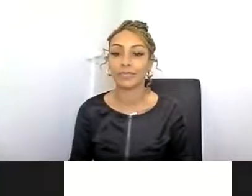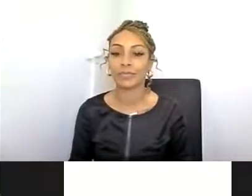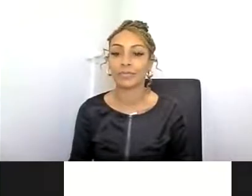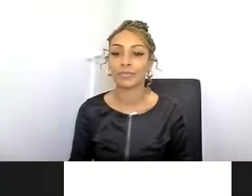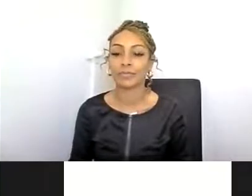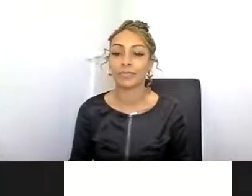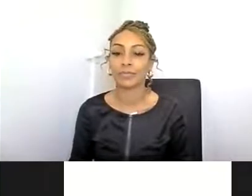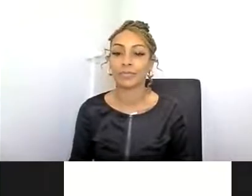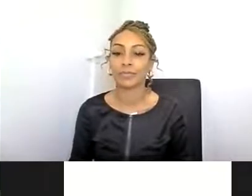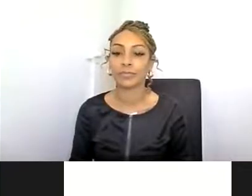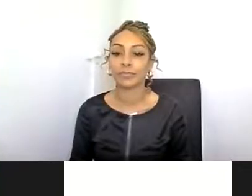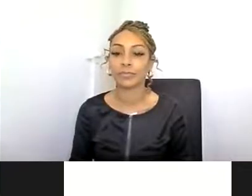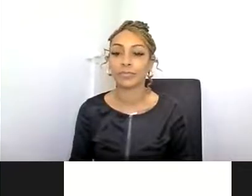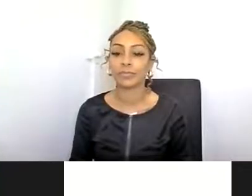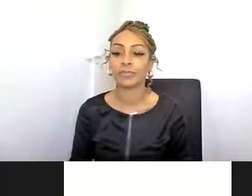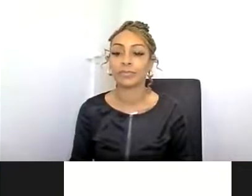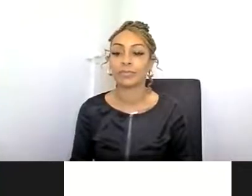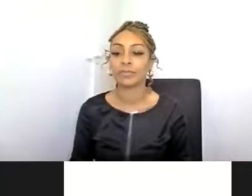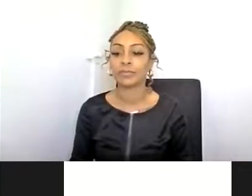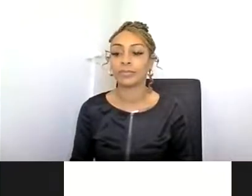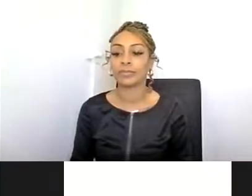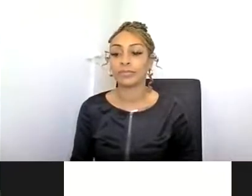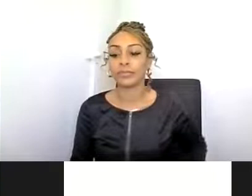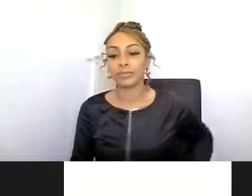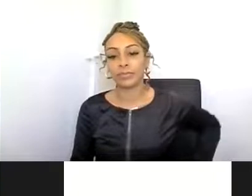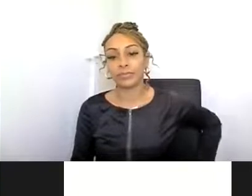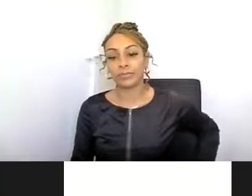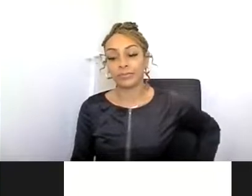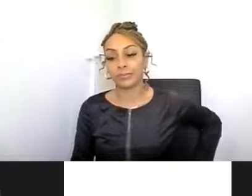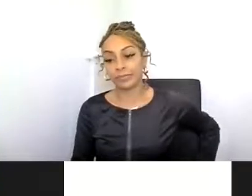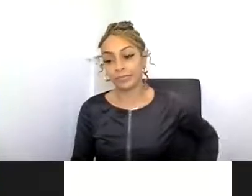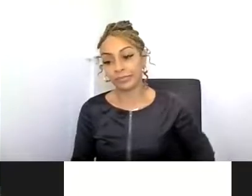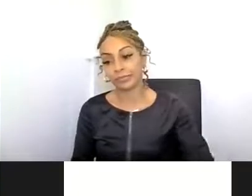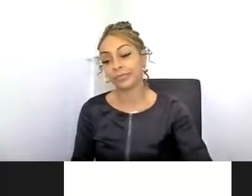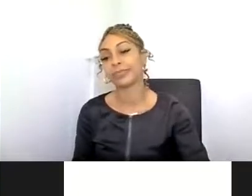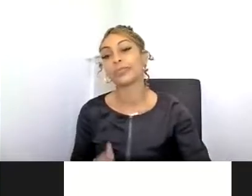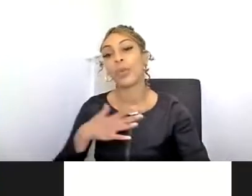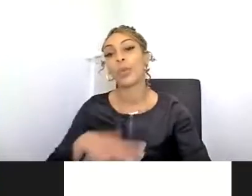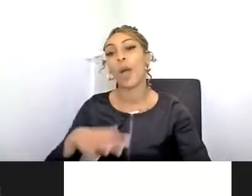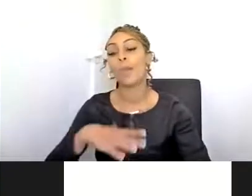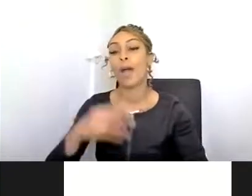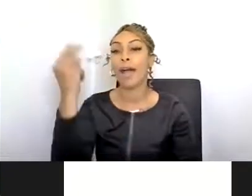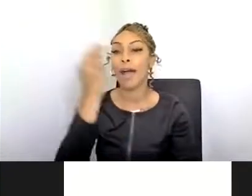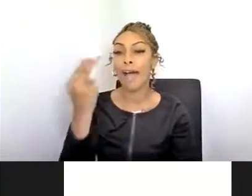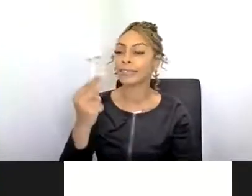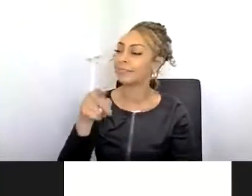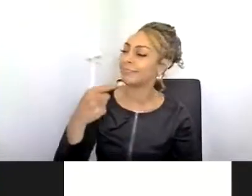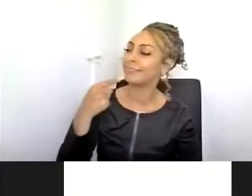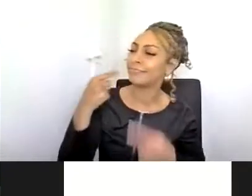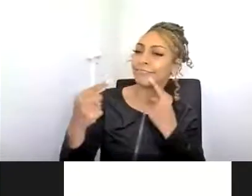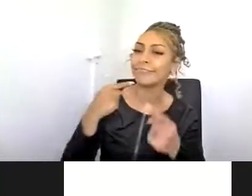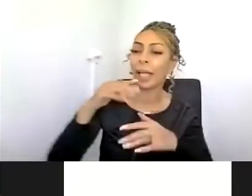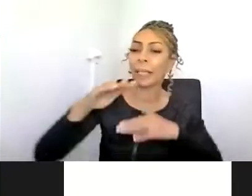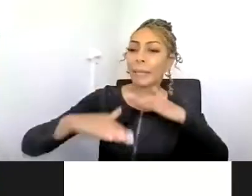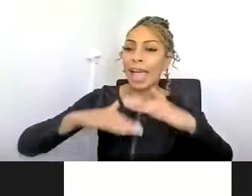So there was also what we did was really wanted the artists to dictate the pace. We didn't